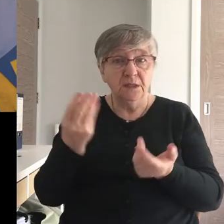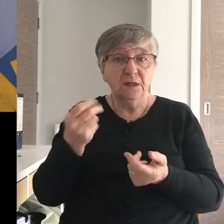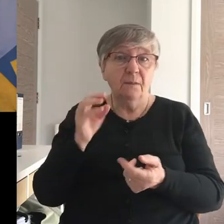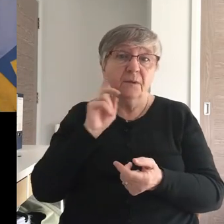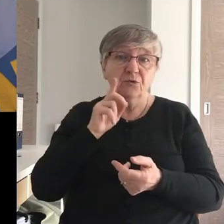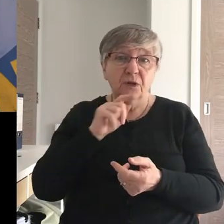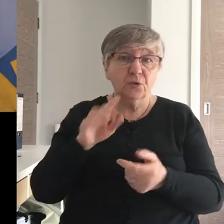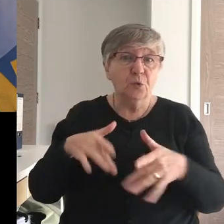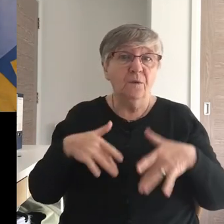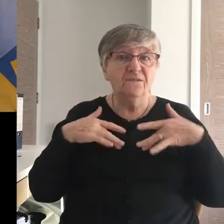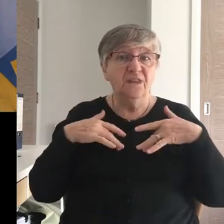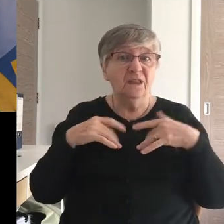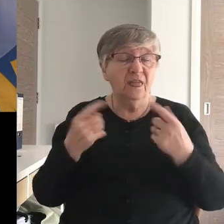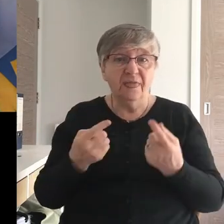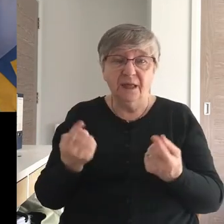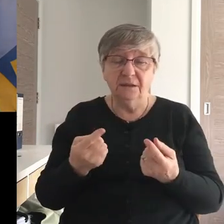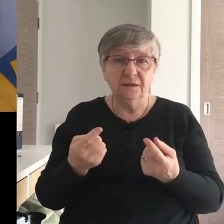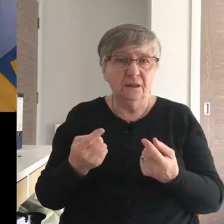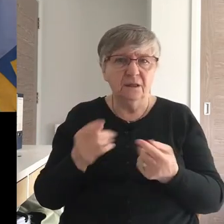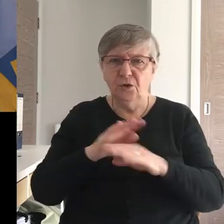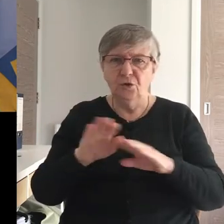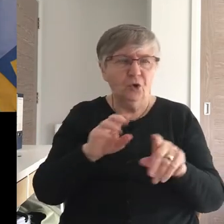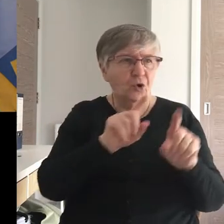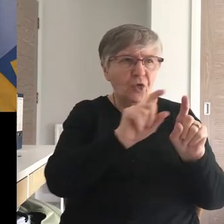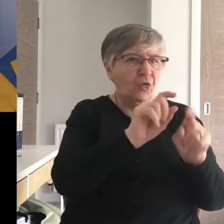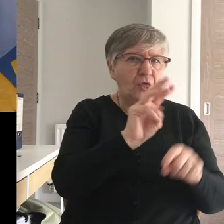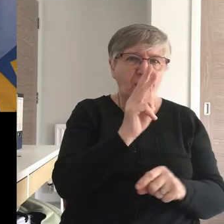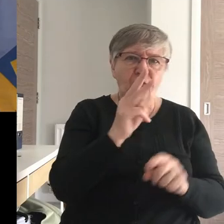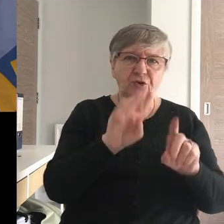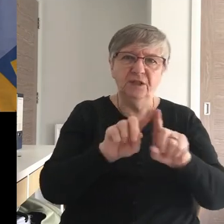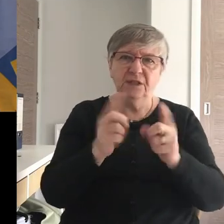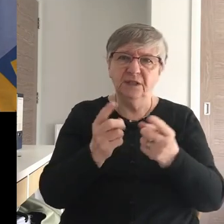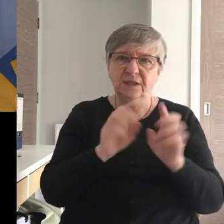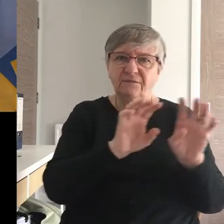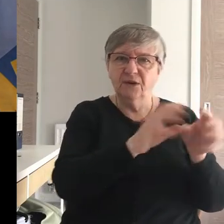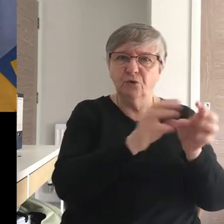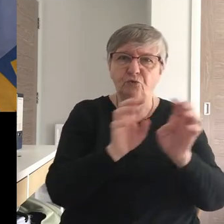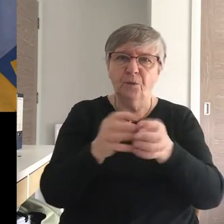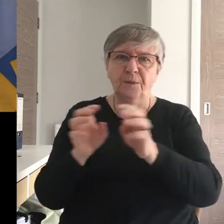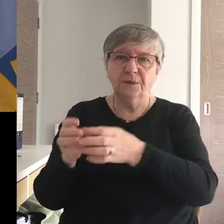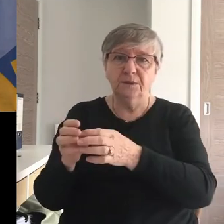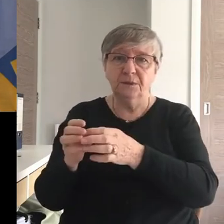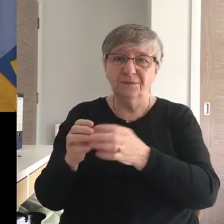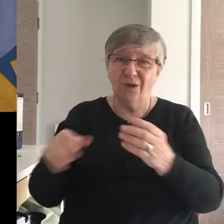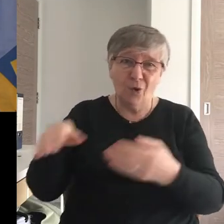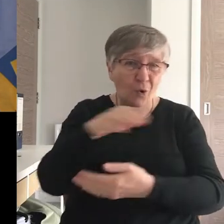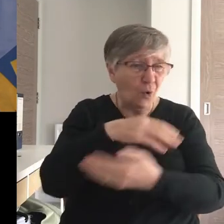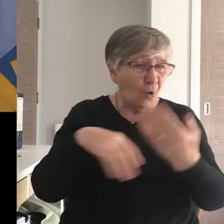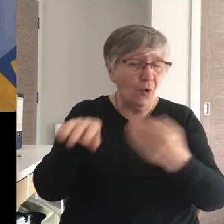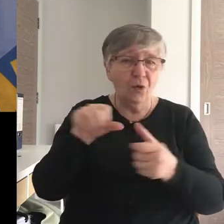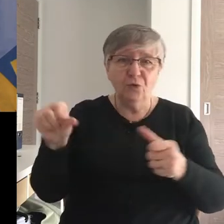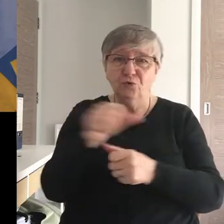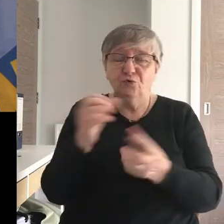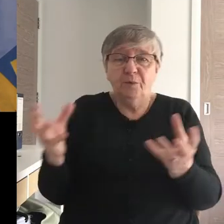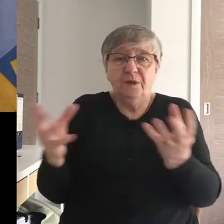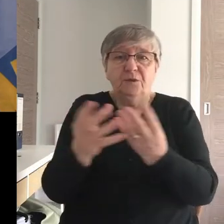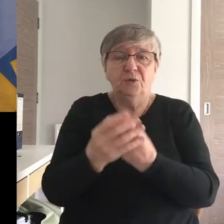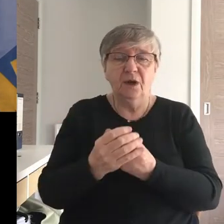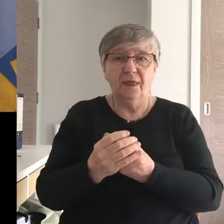Christians who feel things. It's not that there are three different groups and you take whichever way you like. No, these things all come together.